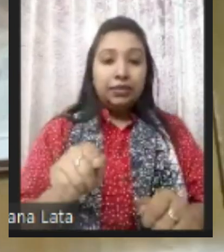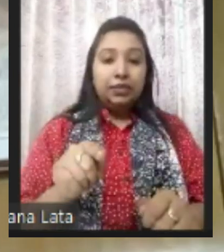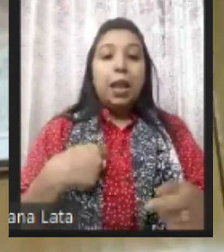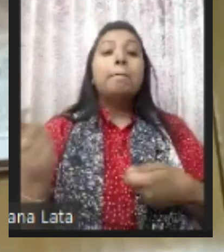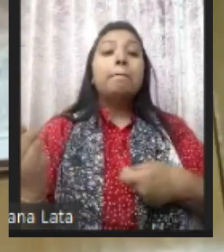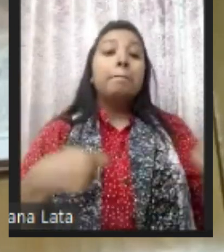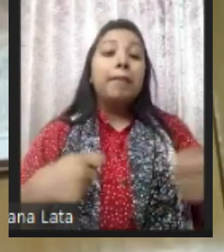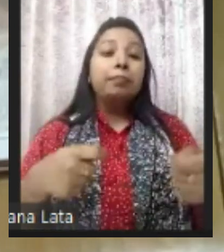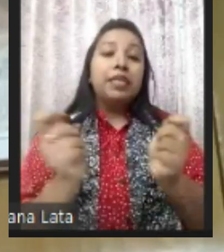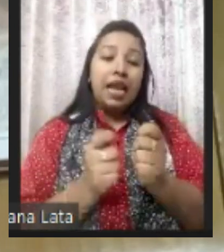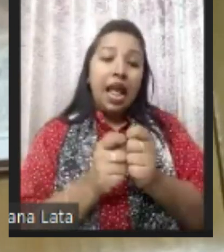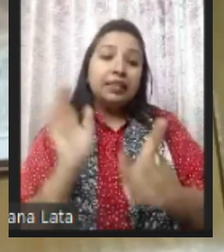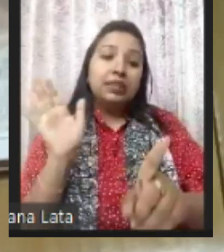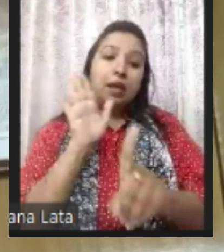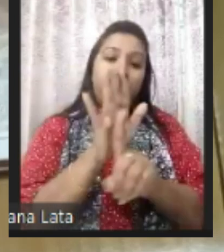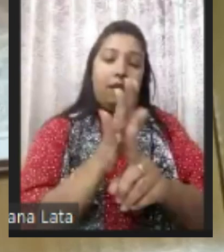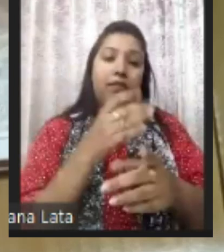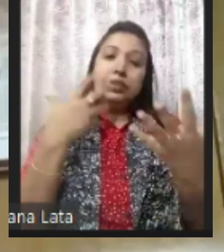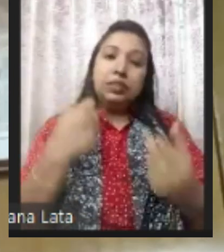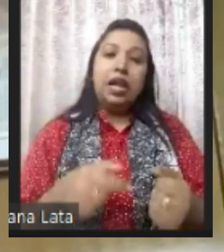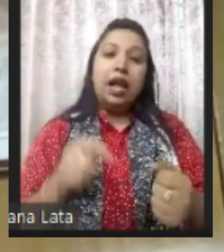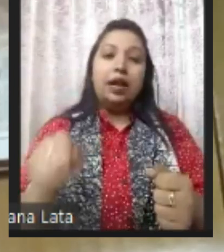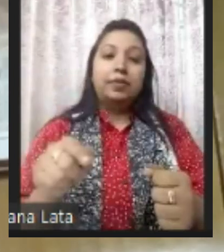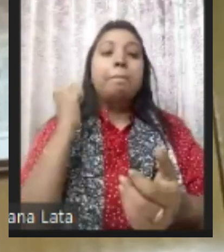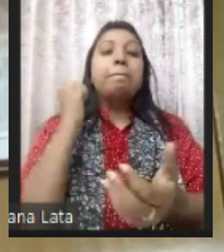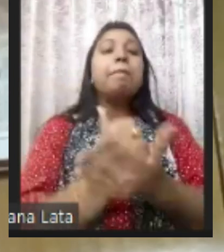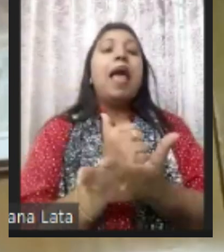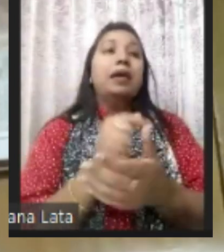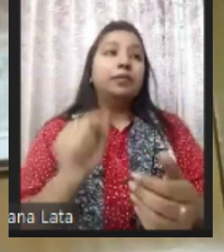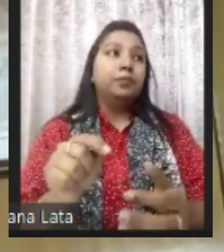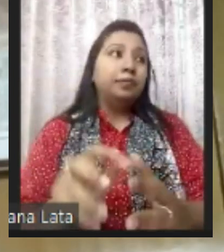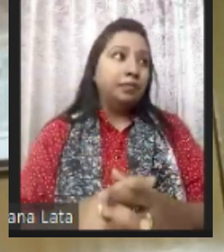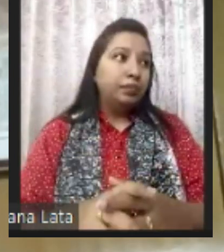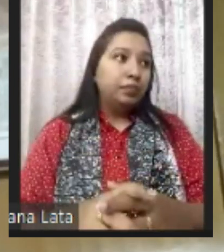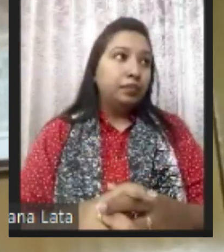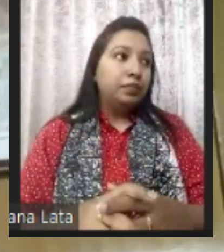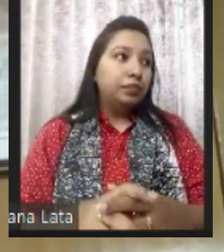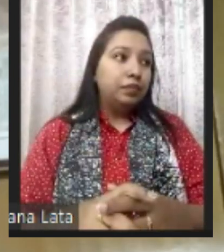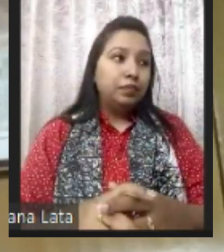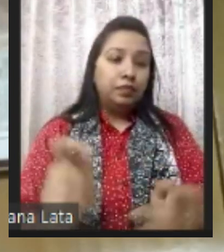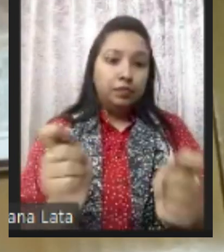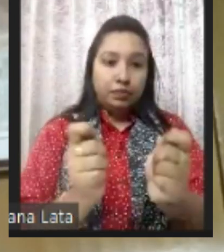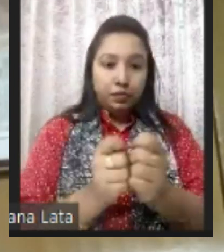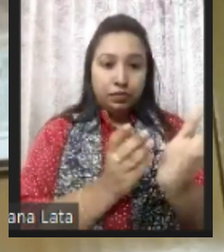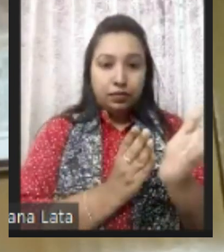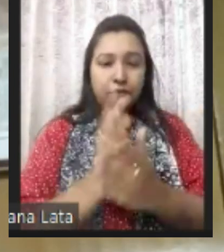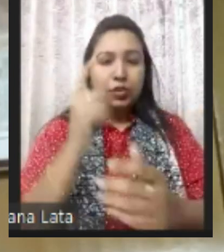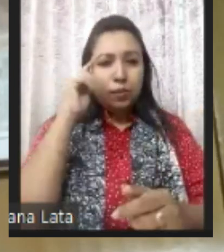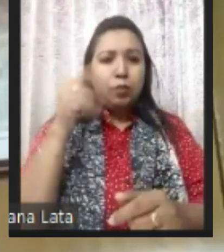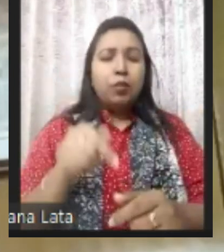accessible. Initially, for banks has been chosen for the accessibility assessment such as Islami